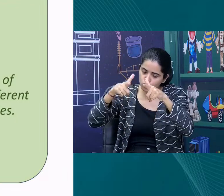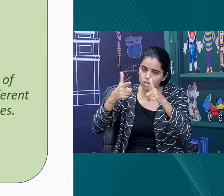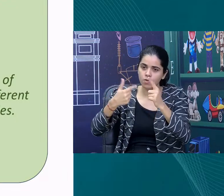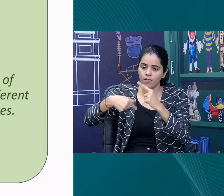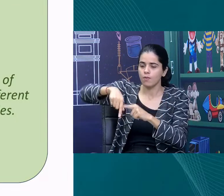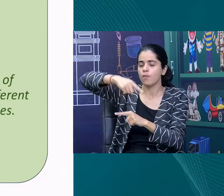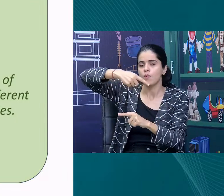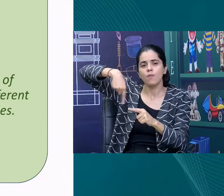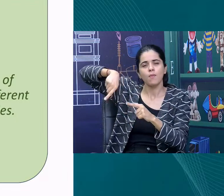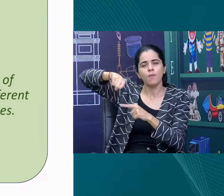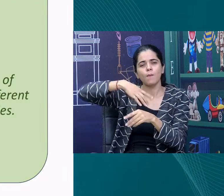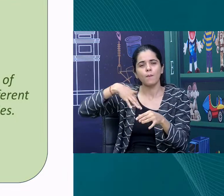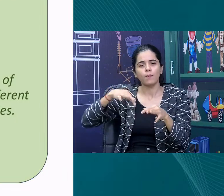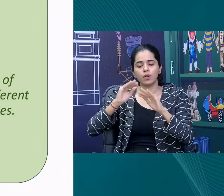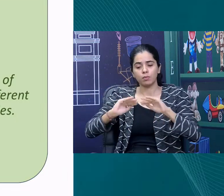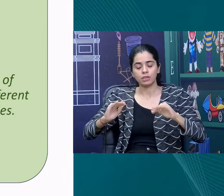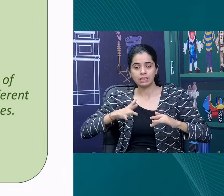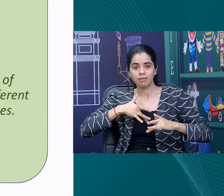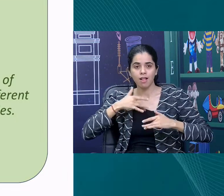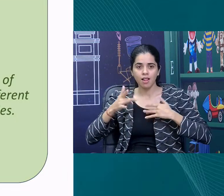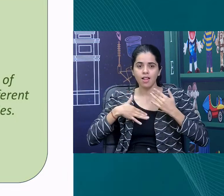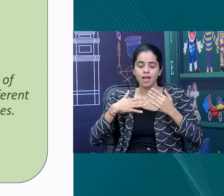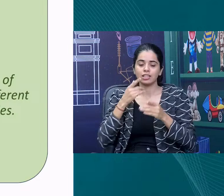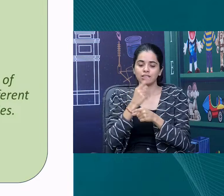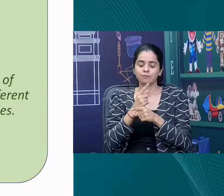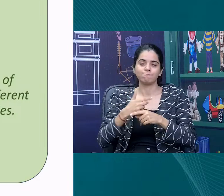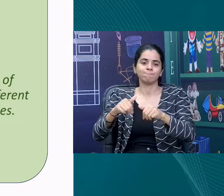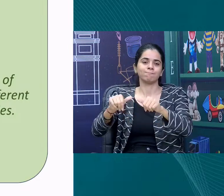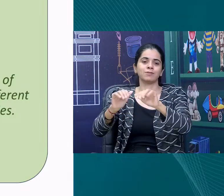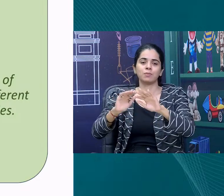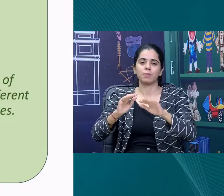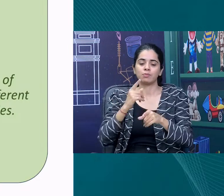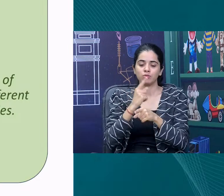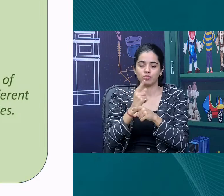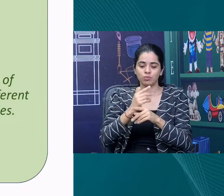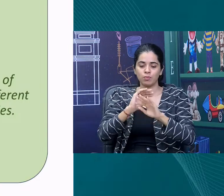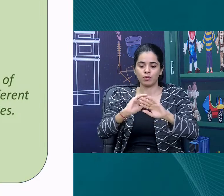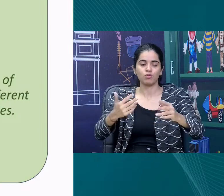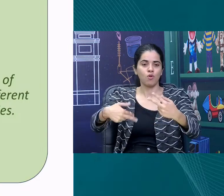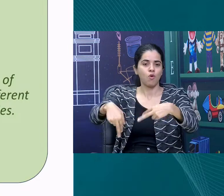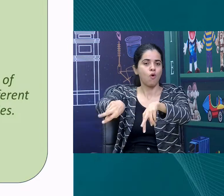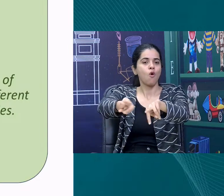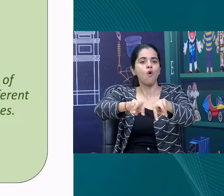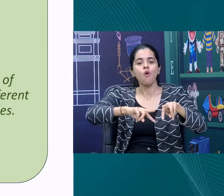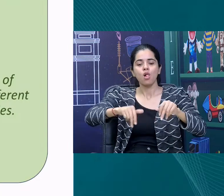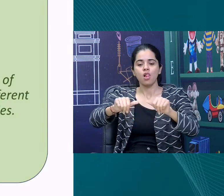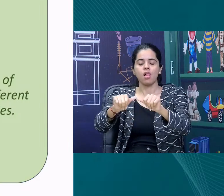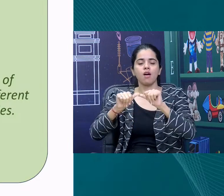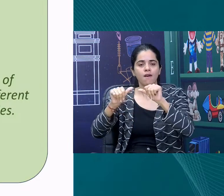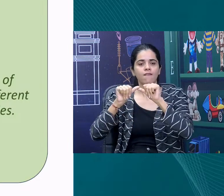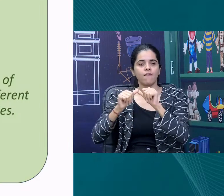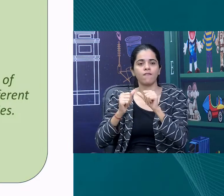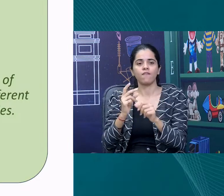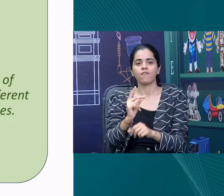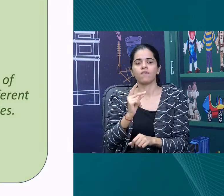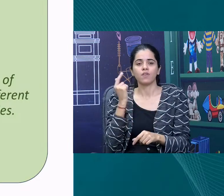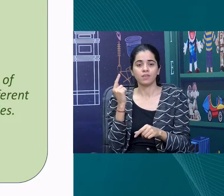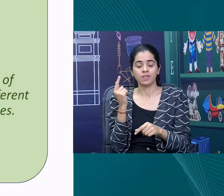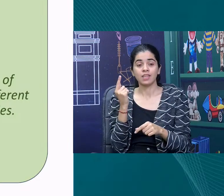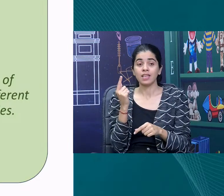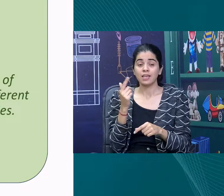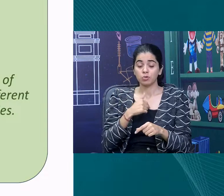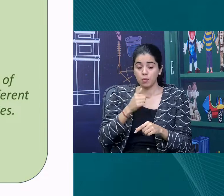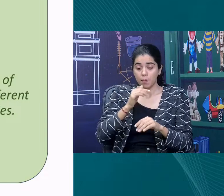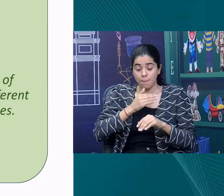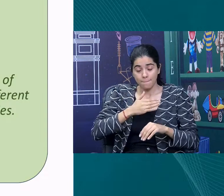trunk, and they stand erect and tall. Whether smaller plants are maybe herbs. So they will classify on